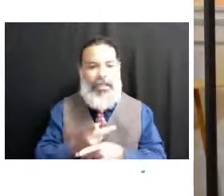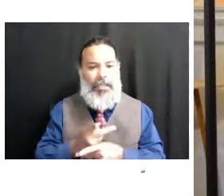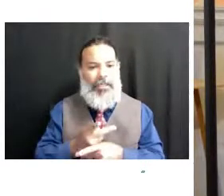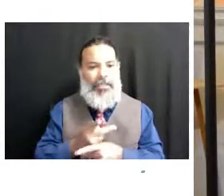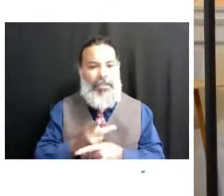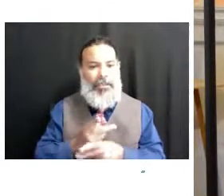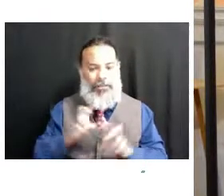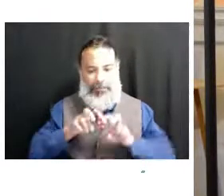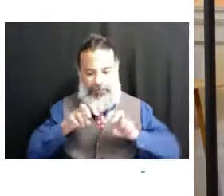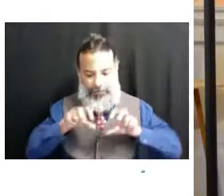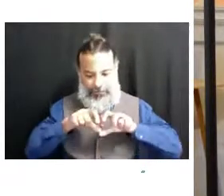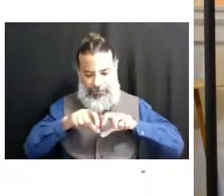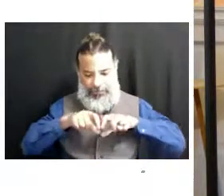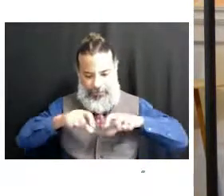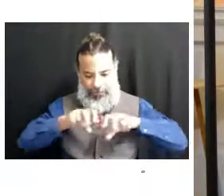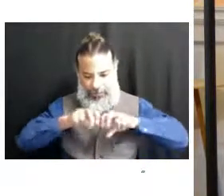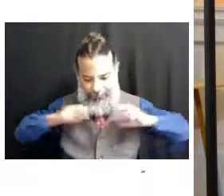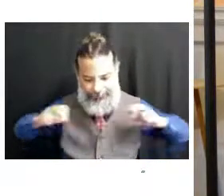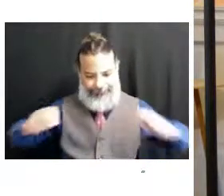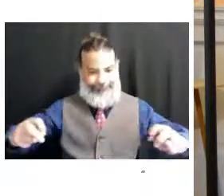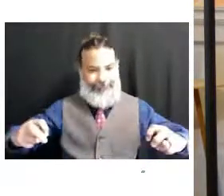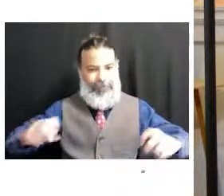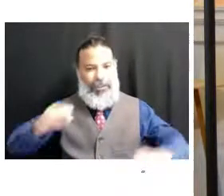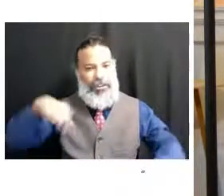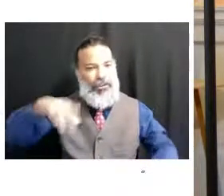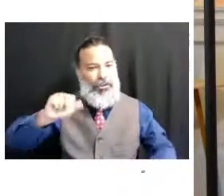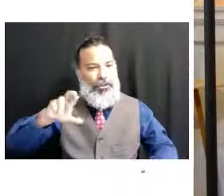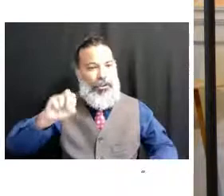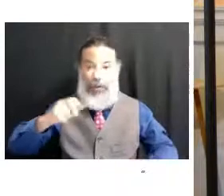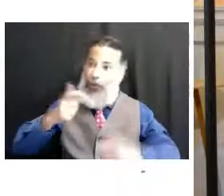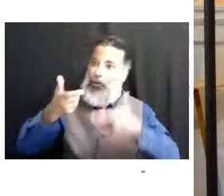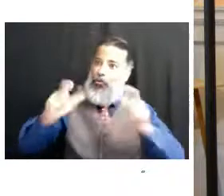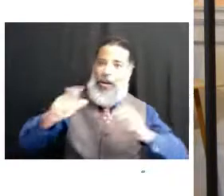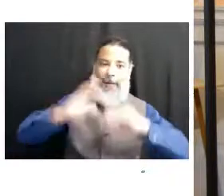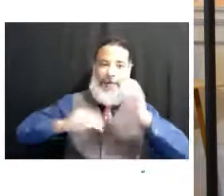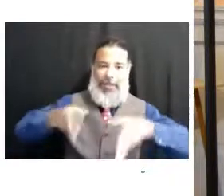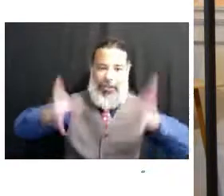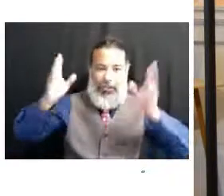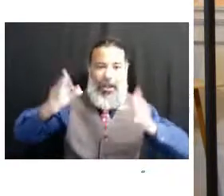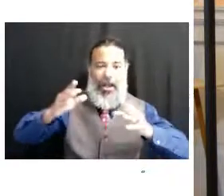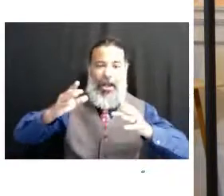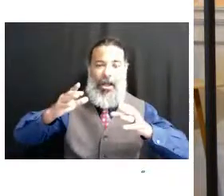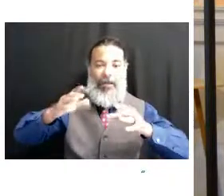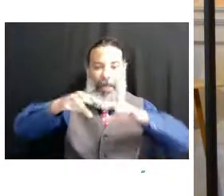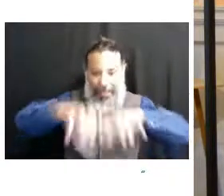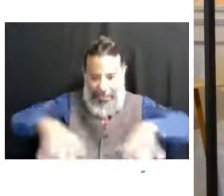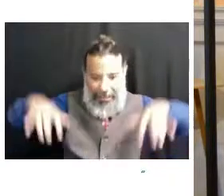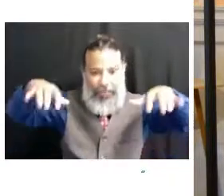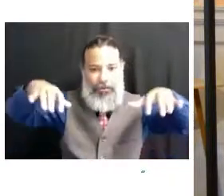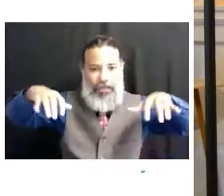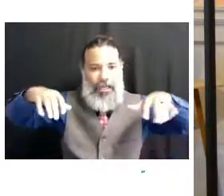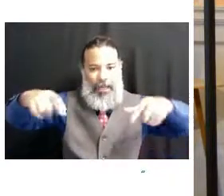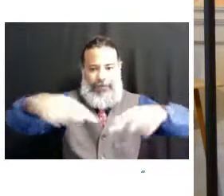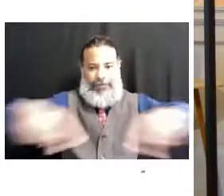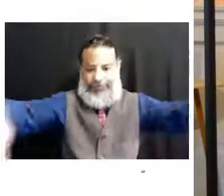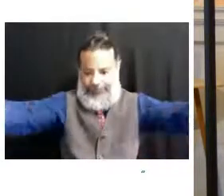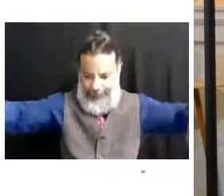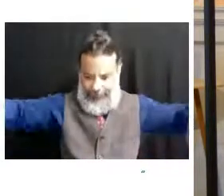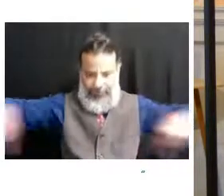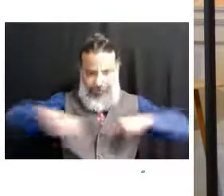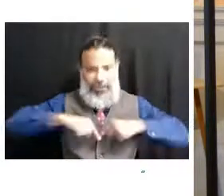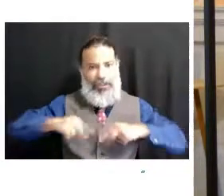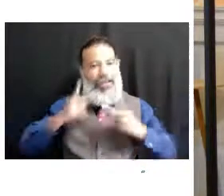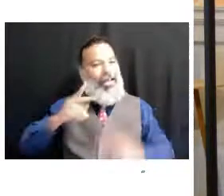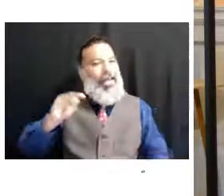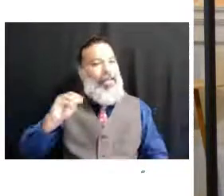the Europeans have figured out, that you have a great building, you have a great cathedral, and you have a square so you can see it, as in